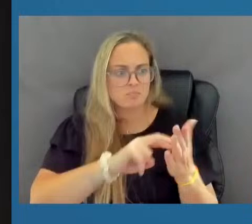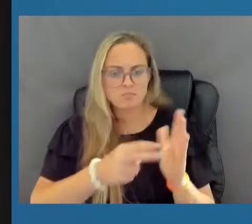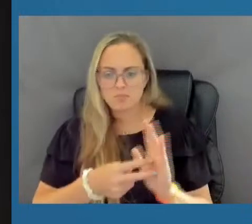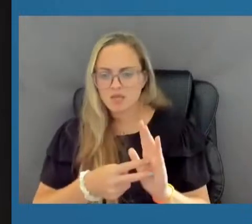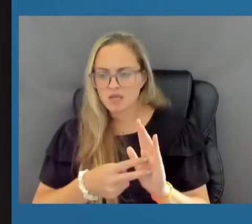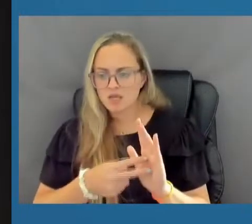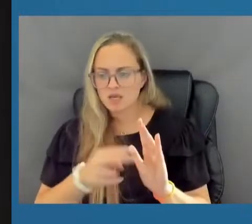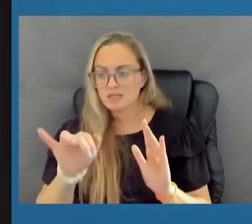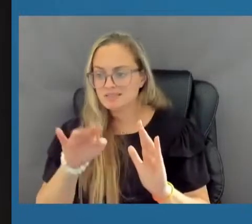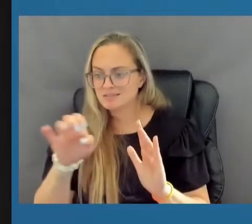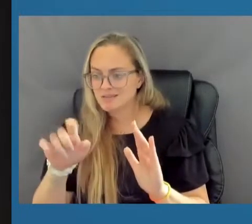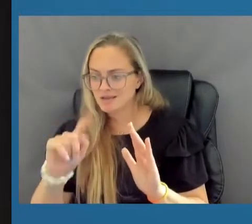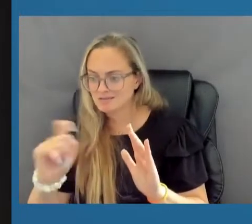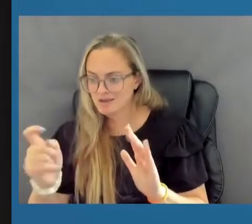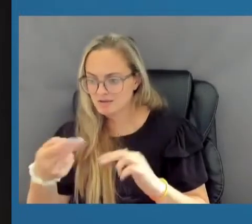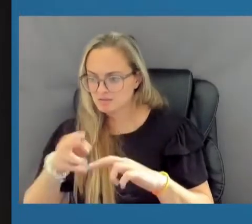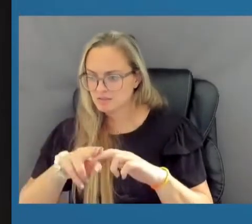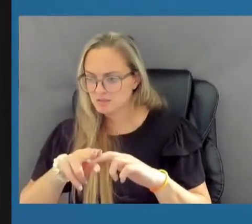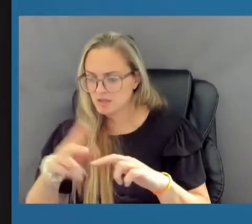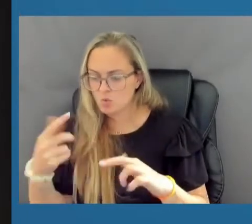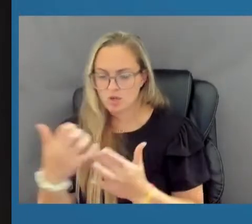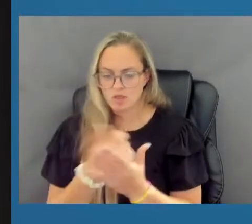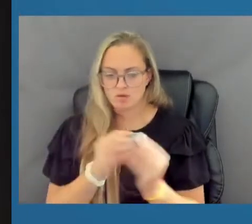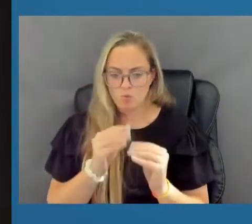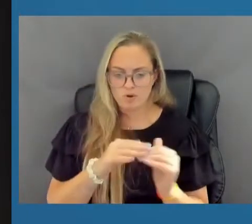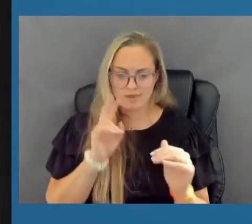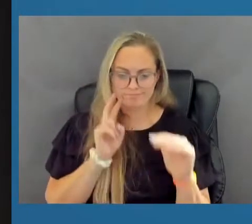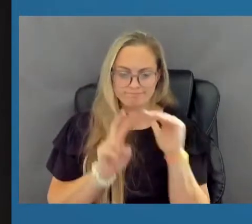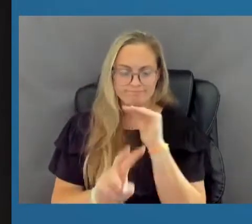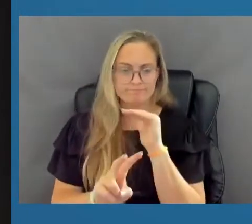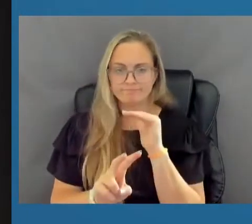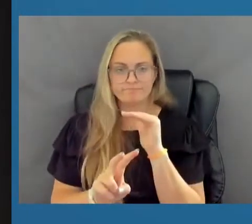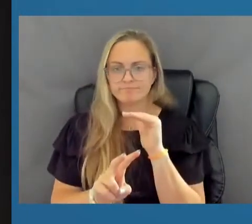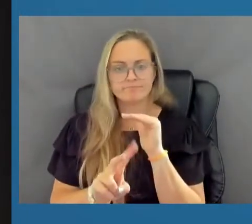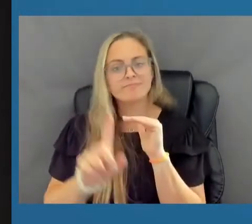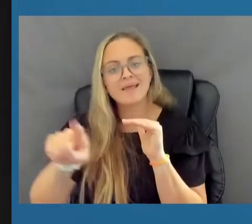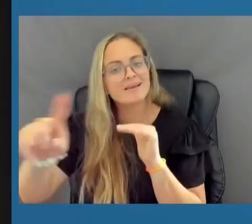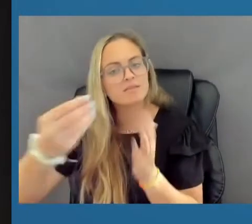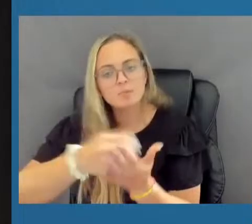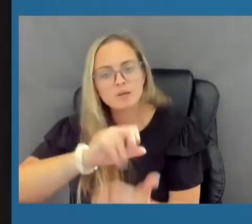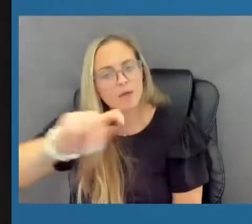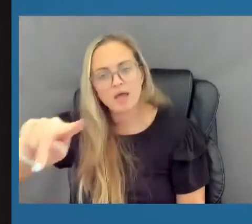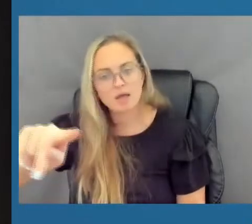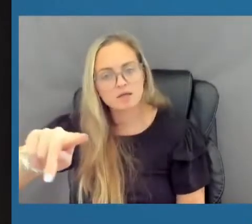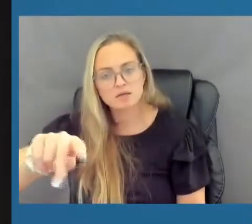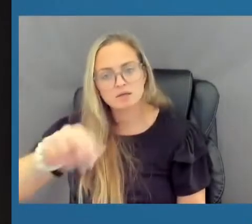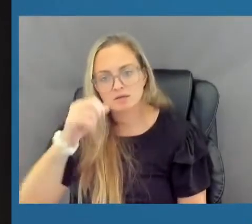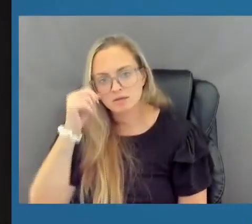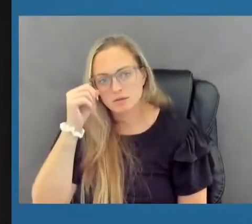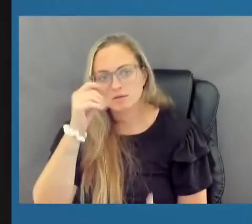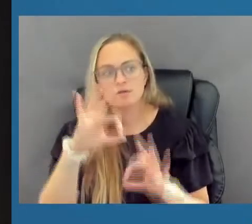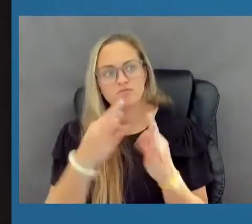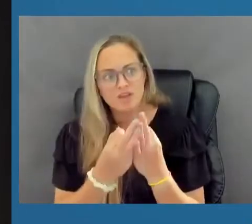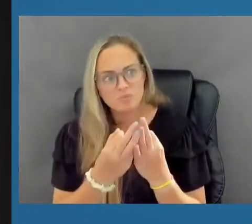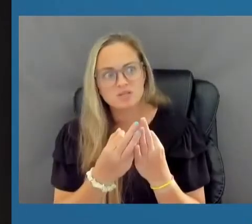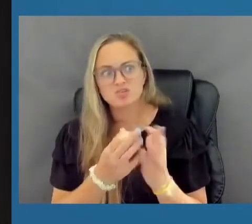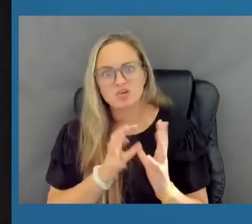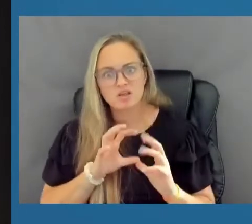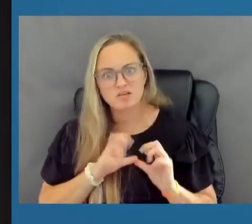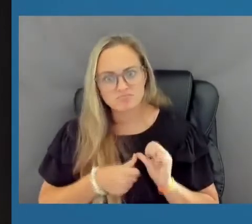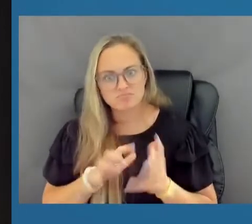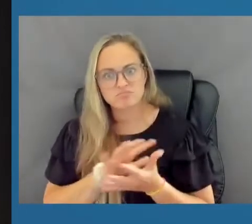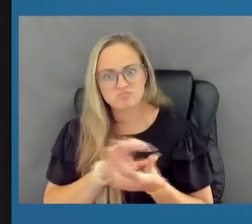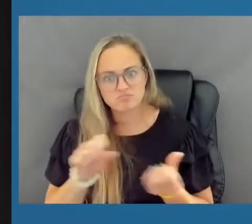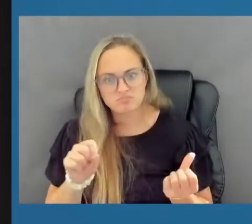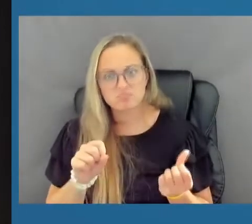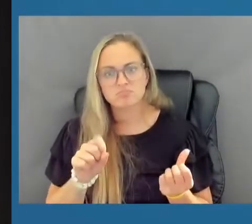goes up, and we collect more than we anticipated. I said, put that back in their pockets. Our families are hurting. We need to be responsive.